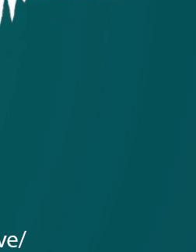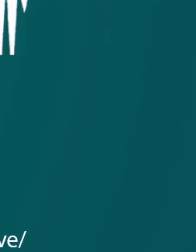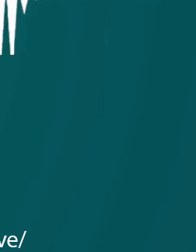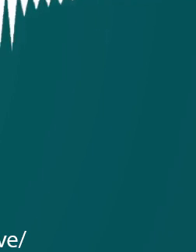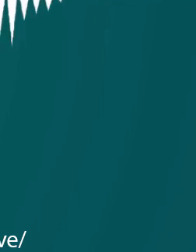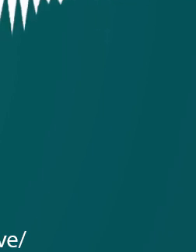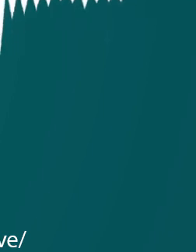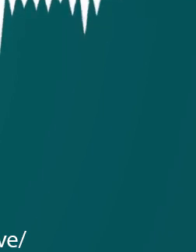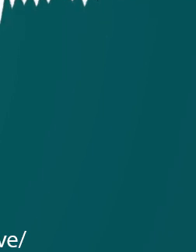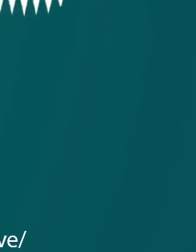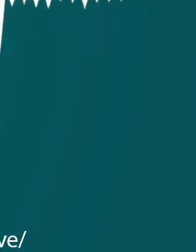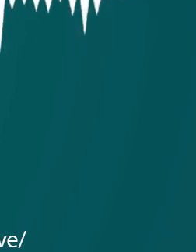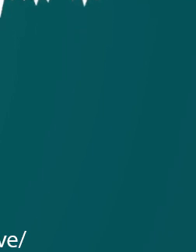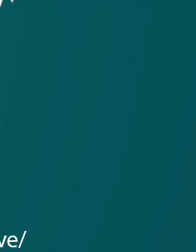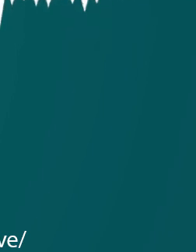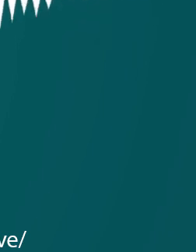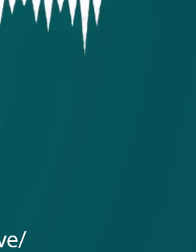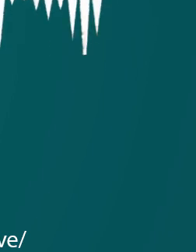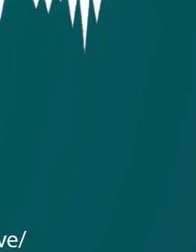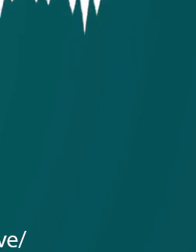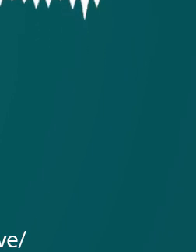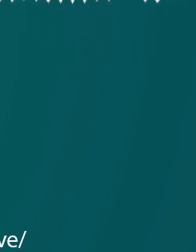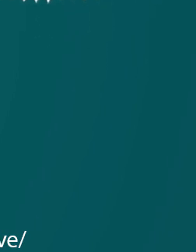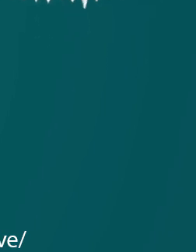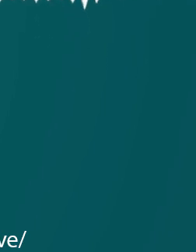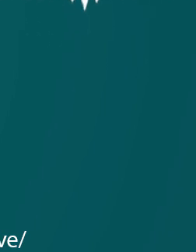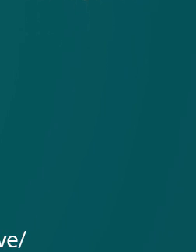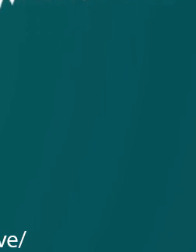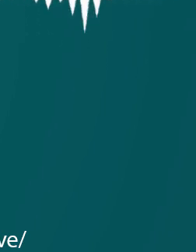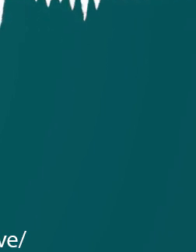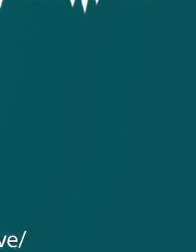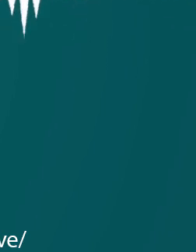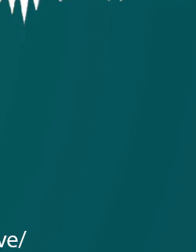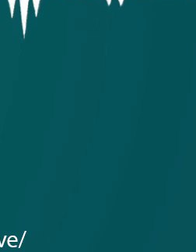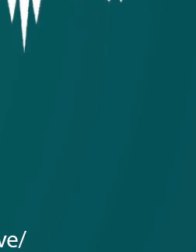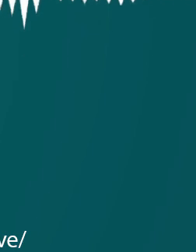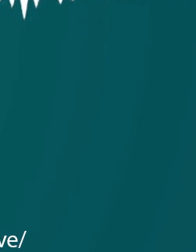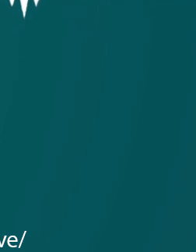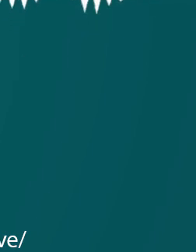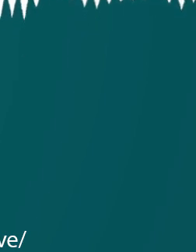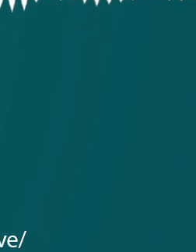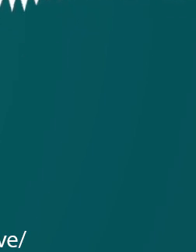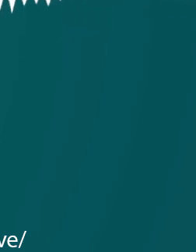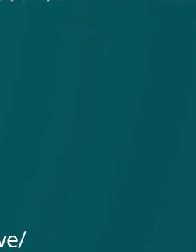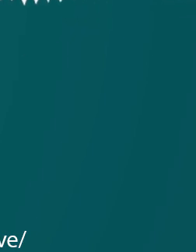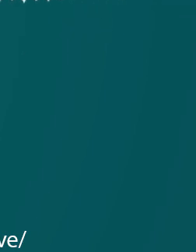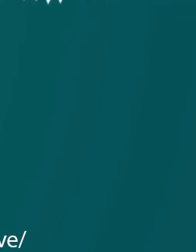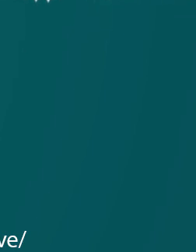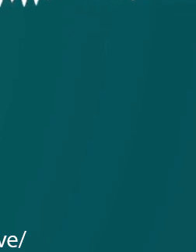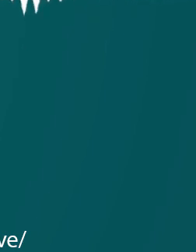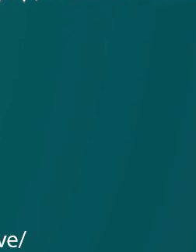right to get better and stronger in your game. Thank you.